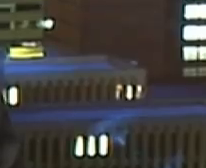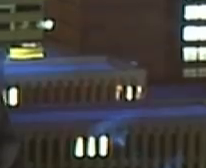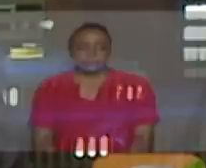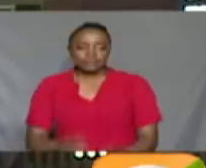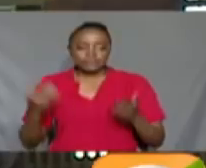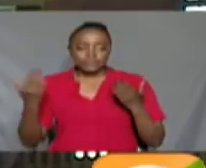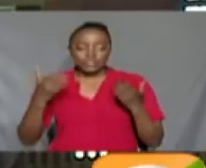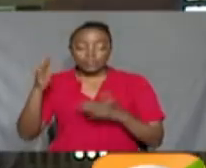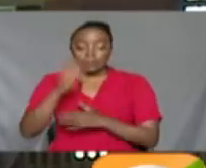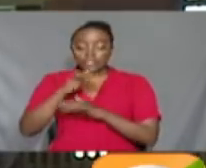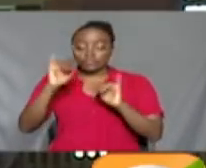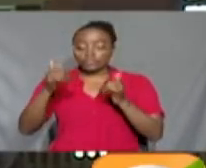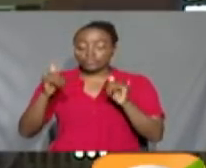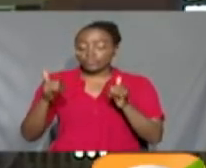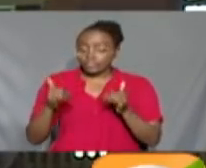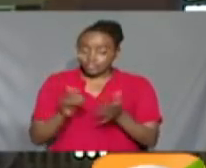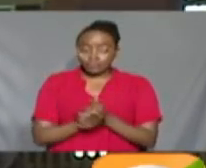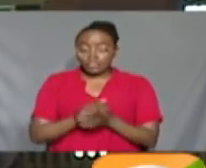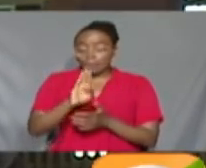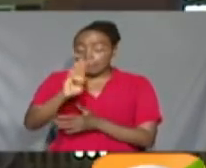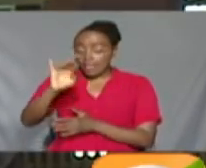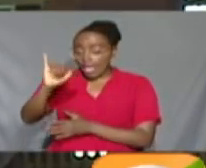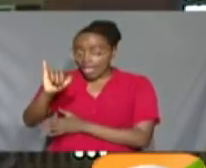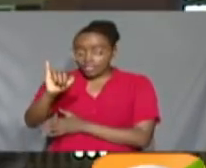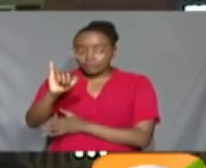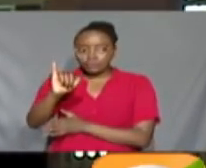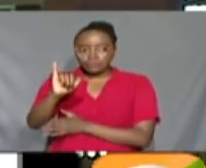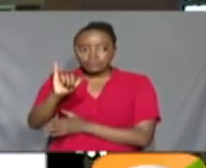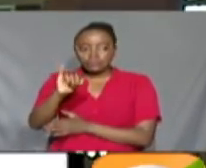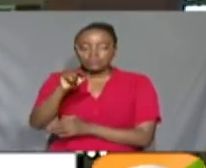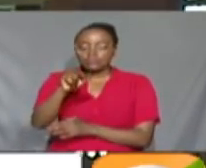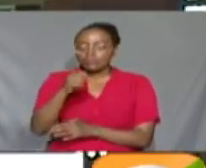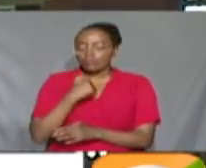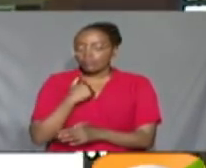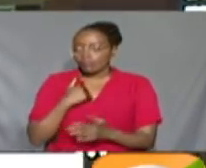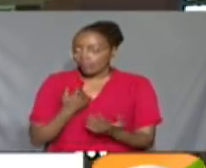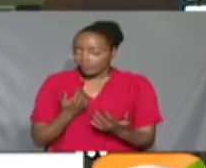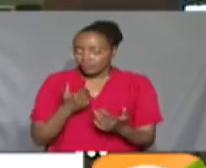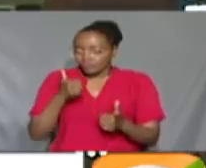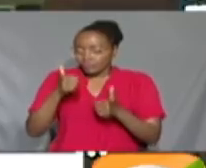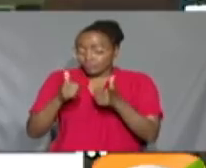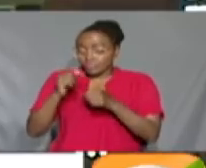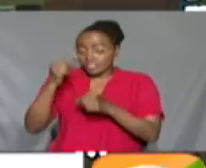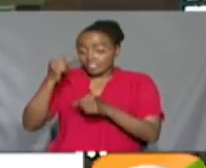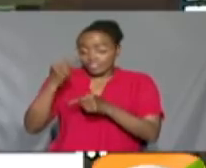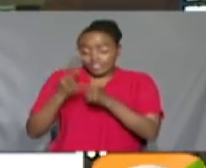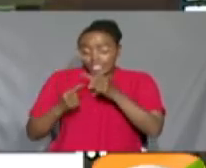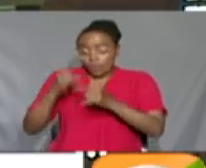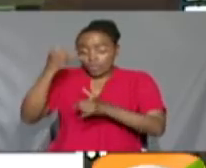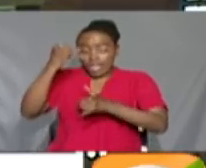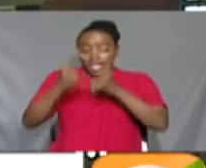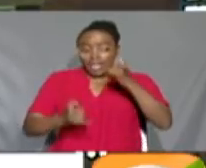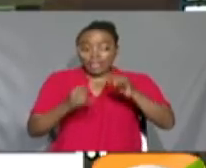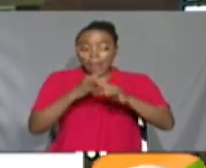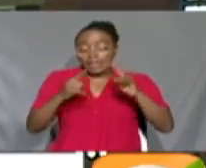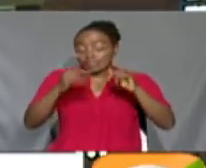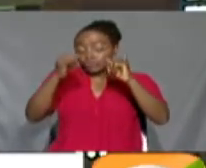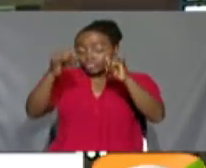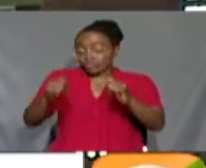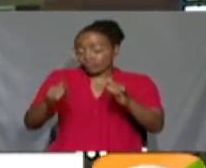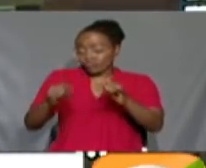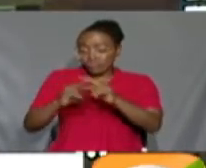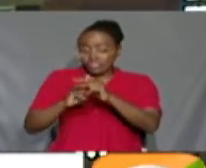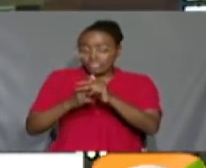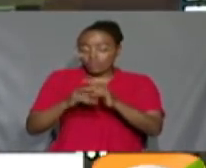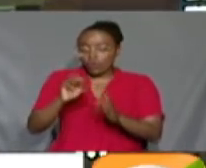Back to Newsnight. Now, BBI and talk of constitutional reforms is seemingly the note on which the year will end and a new one begin. Well,